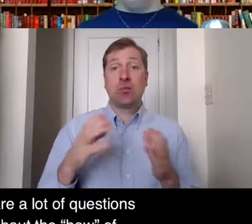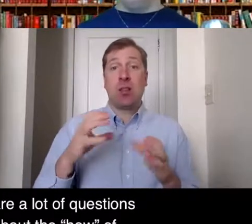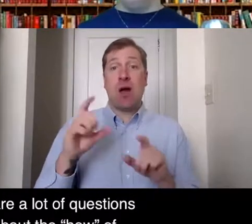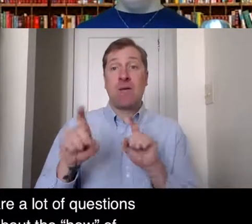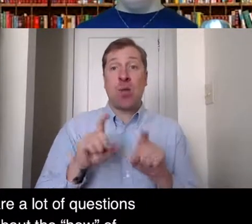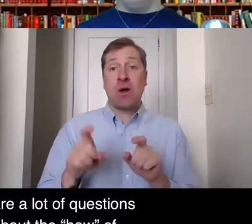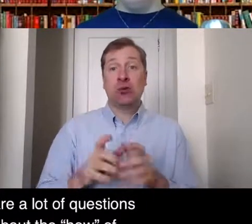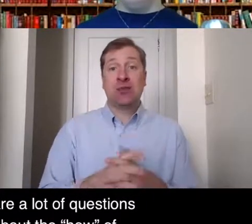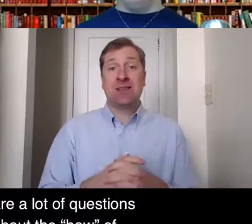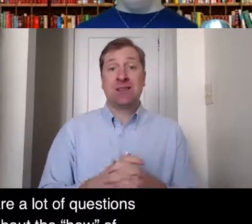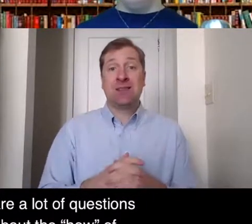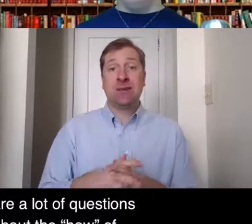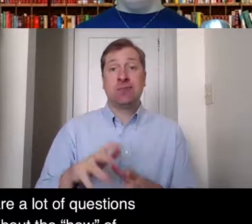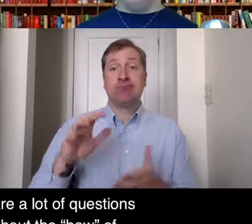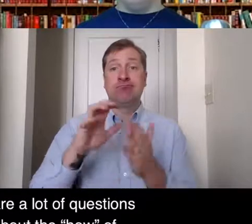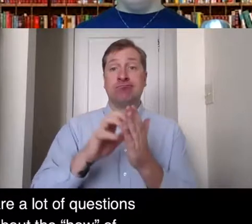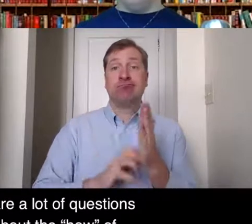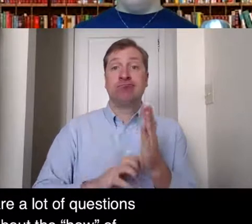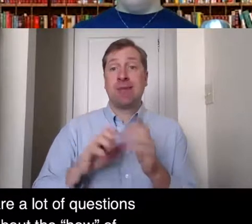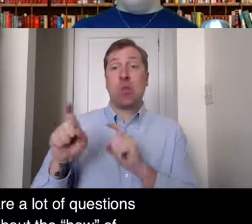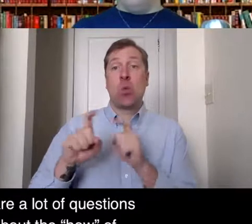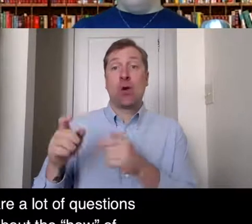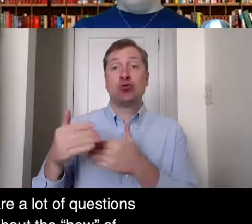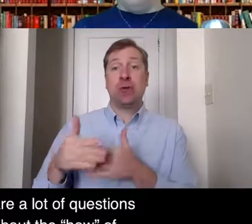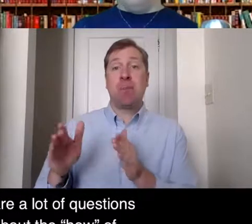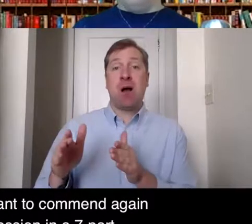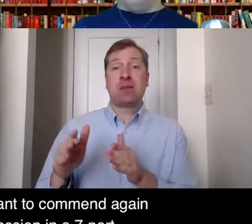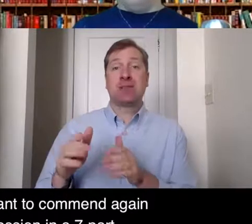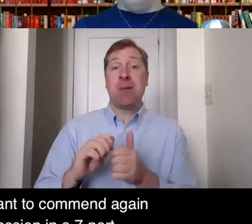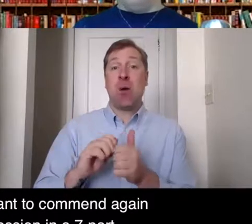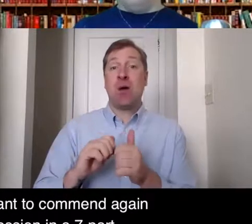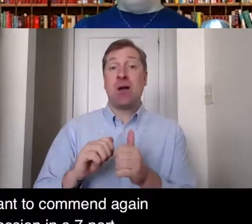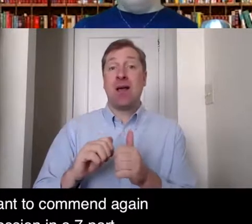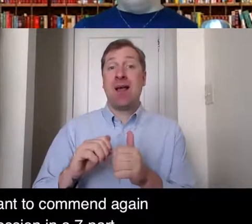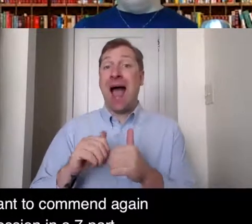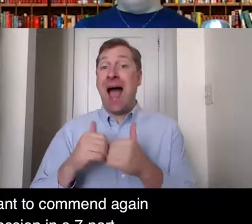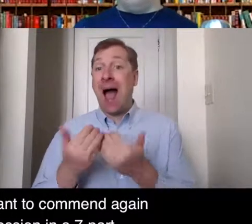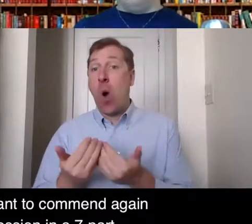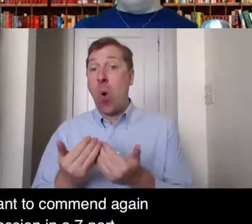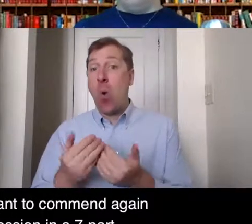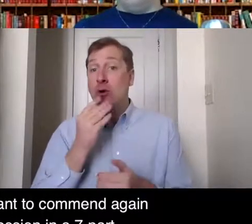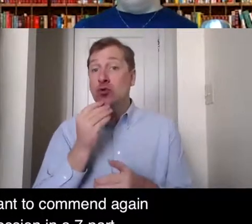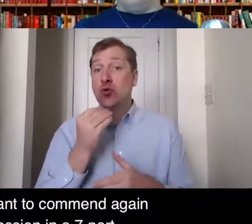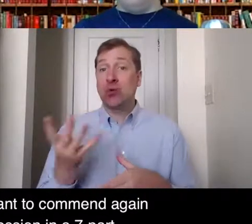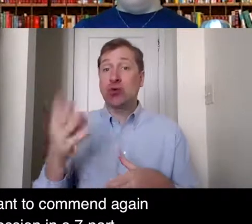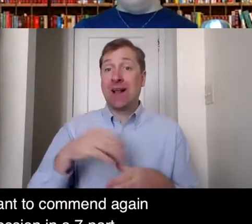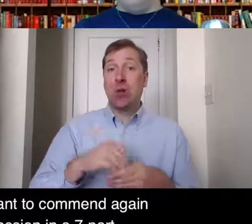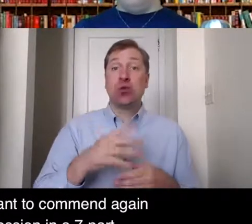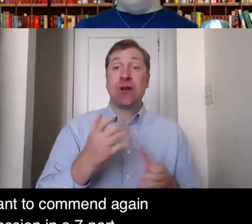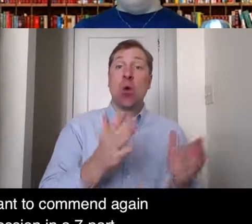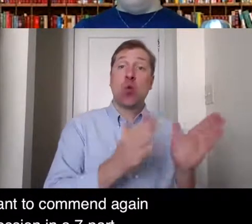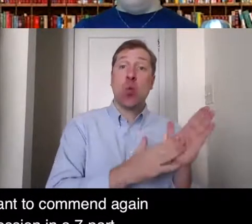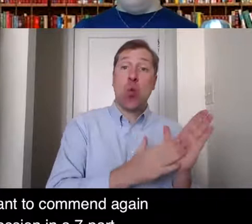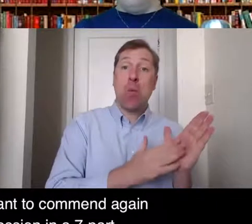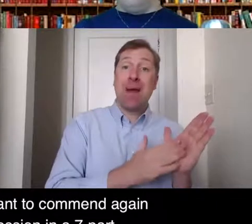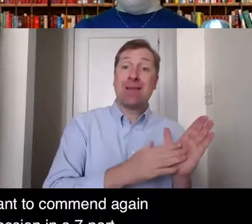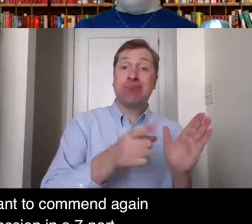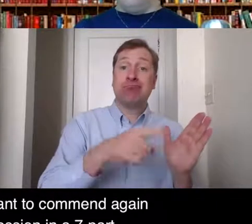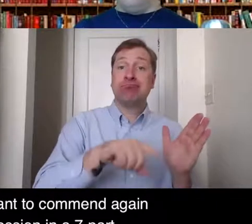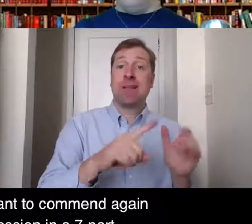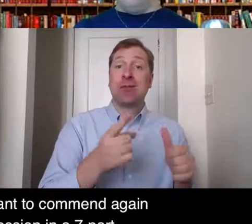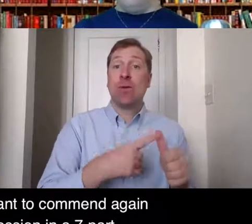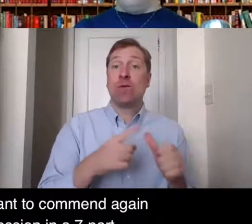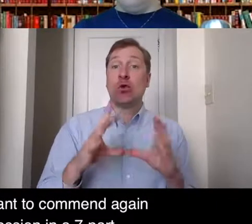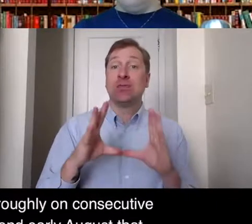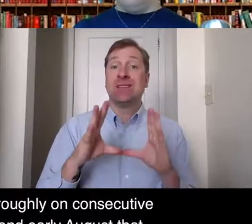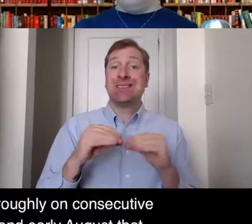questions in the question box about the how of Jewish inclusion. I want to commend again that this is the first session in